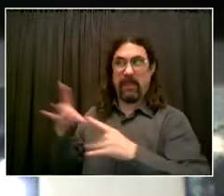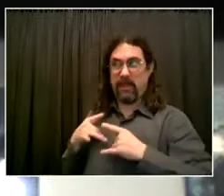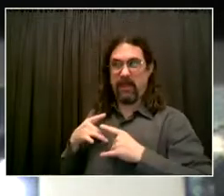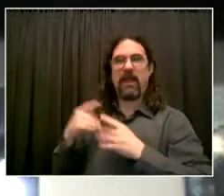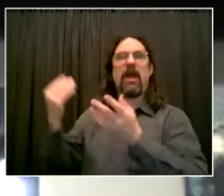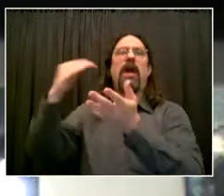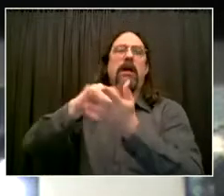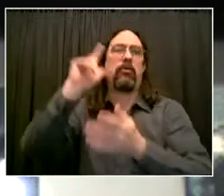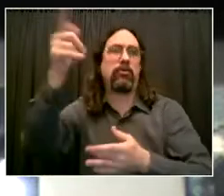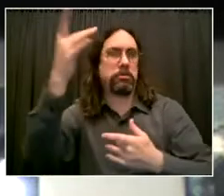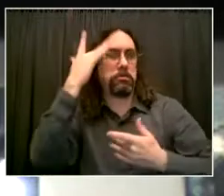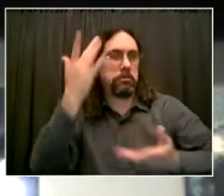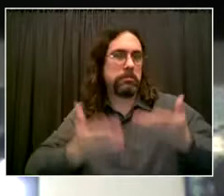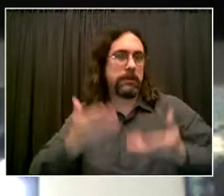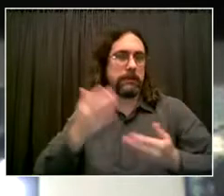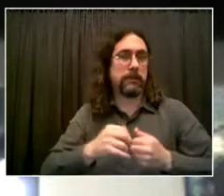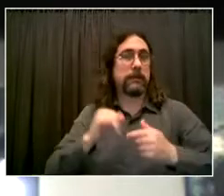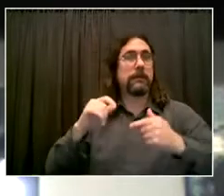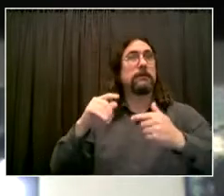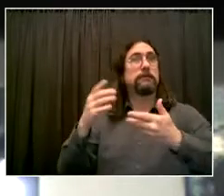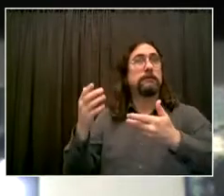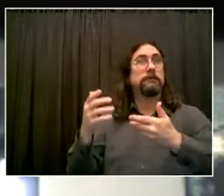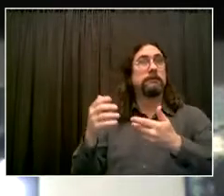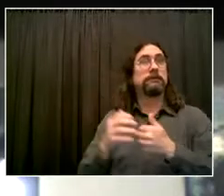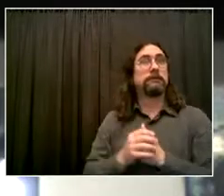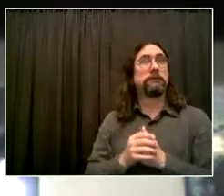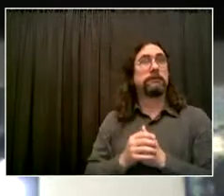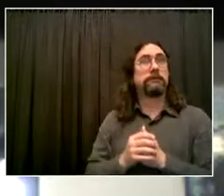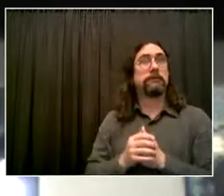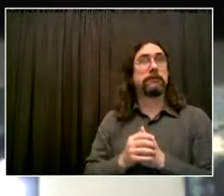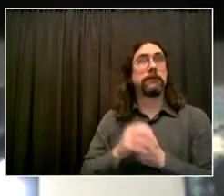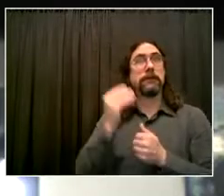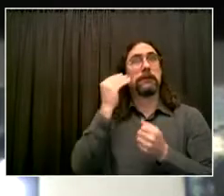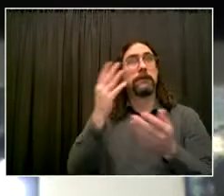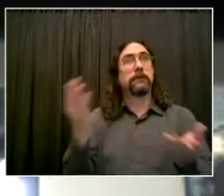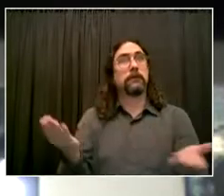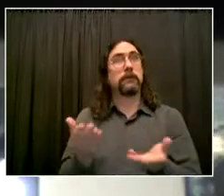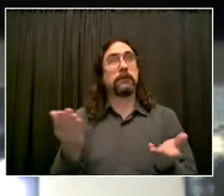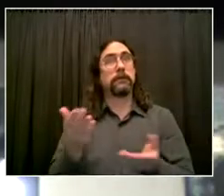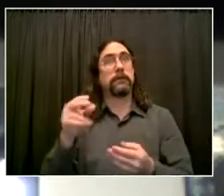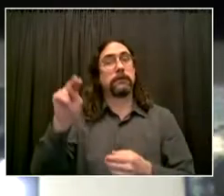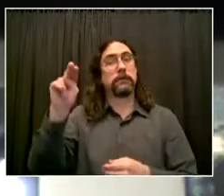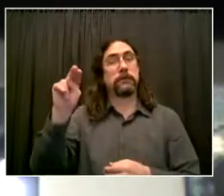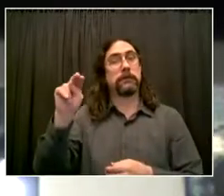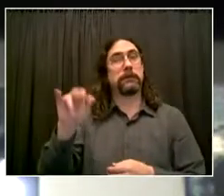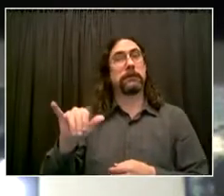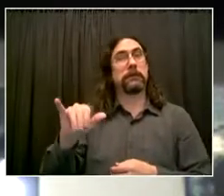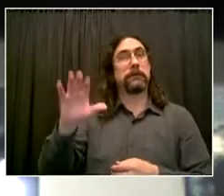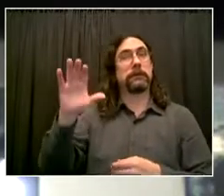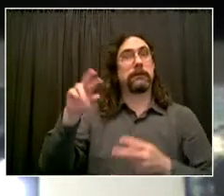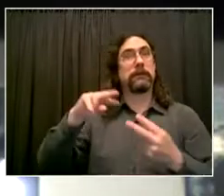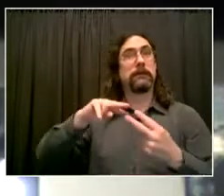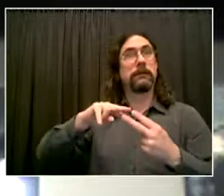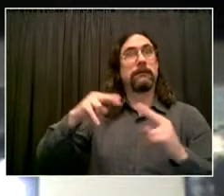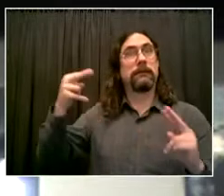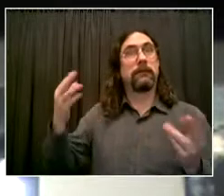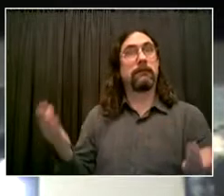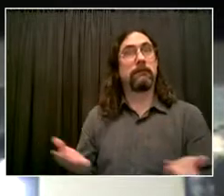City, including the variant that was first identified here in the city, we're not seeing a